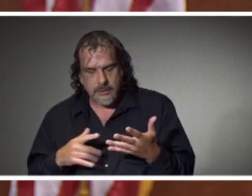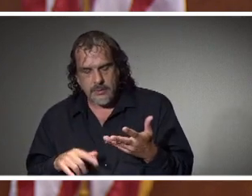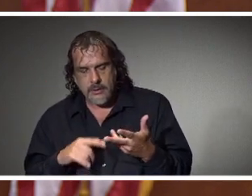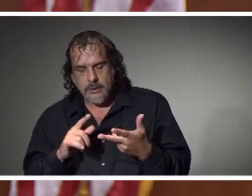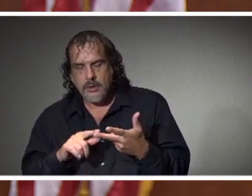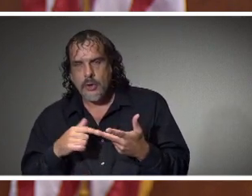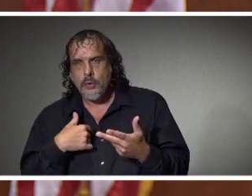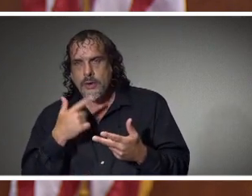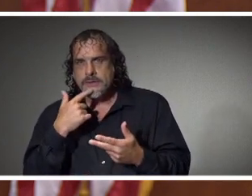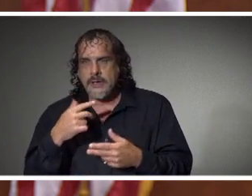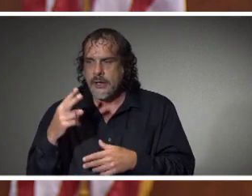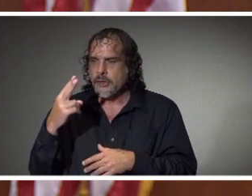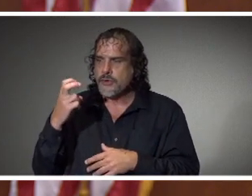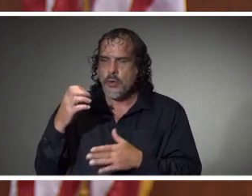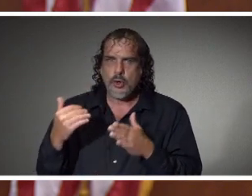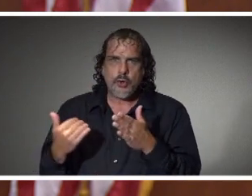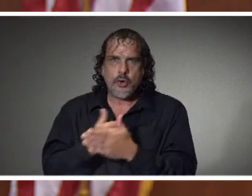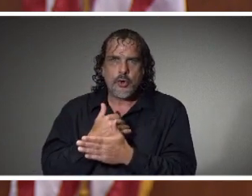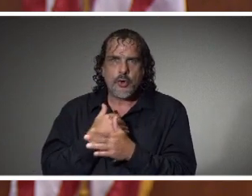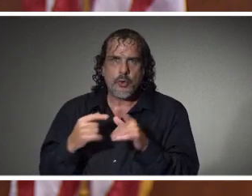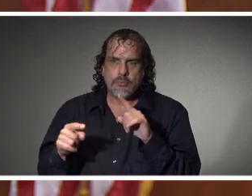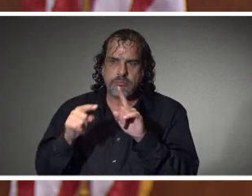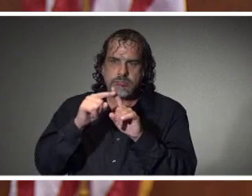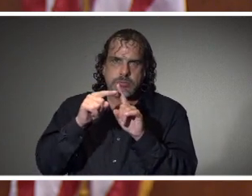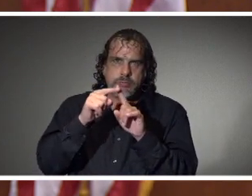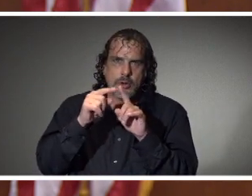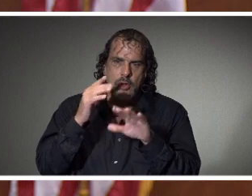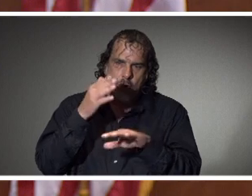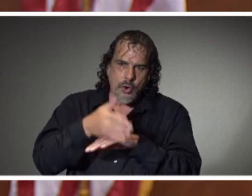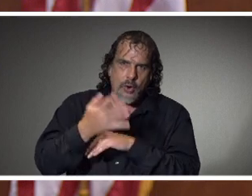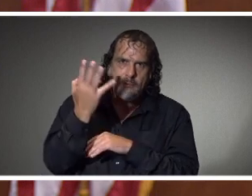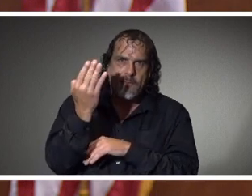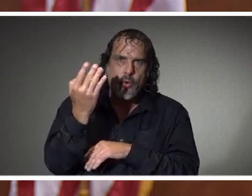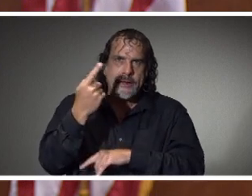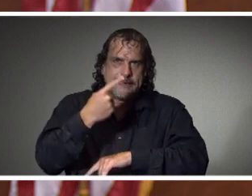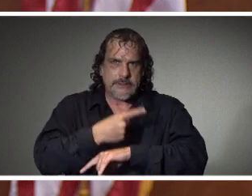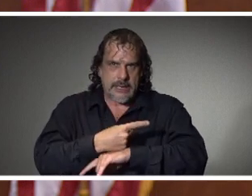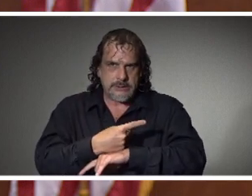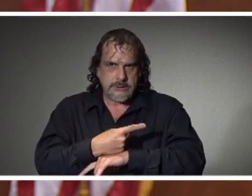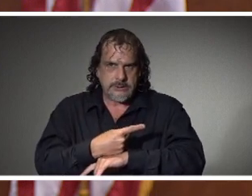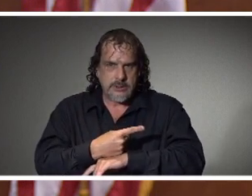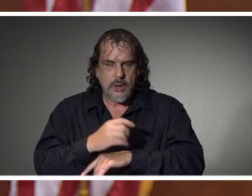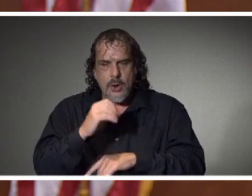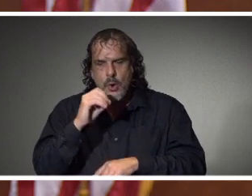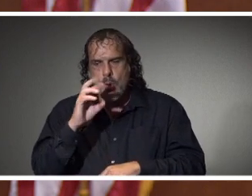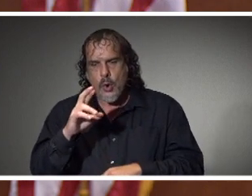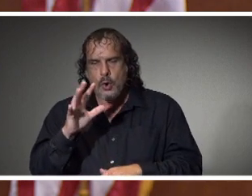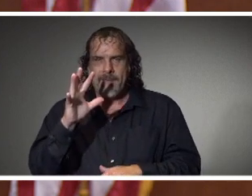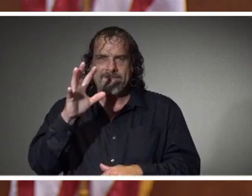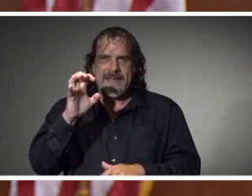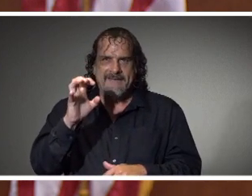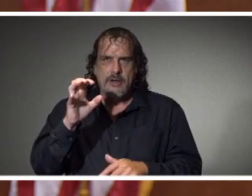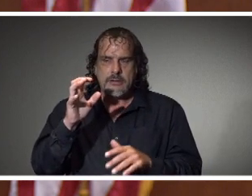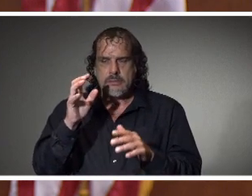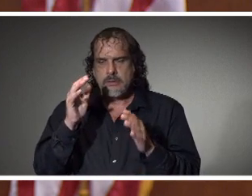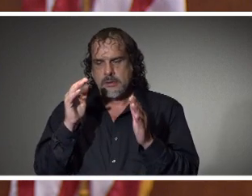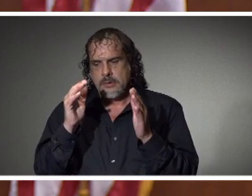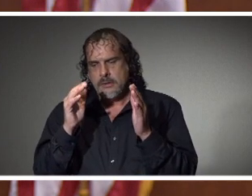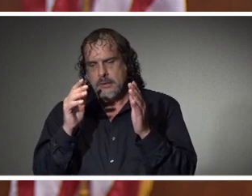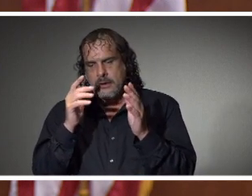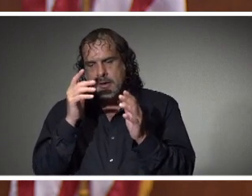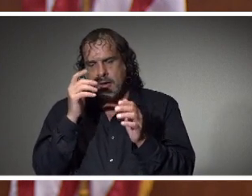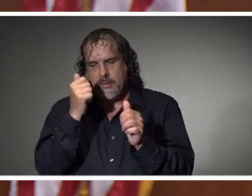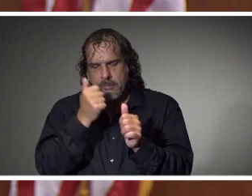saying 200 new cases over a 14-day period, or 500 per